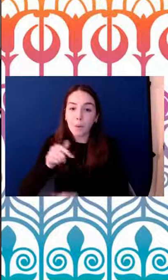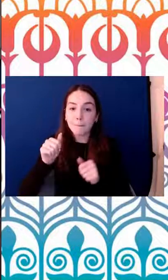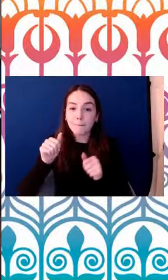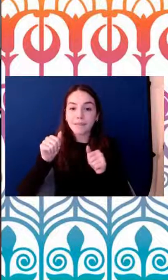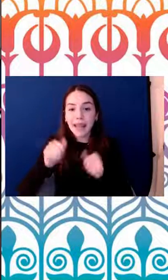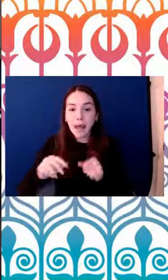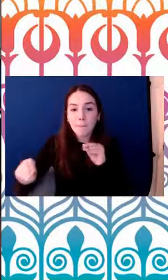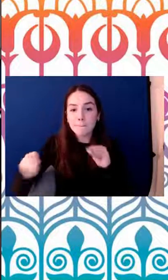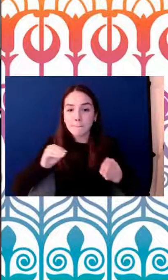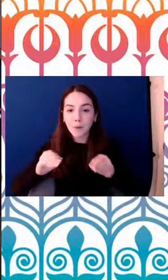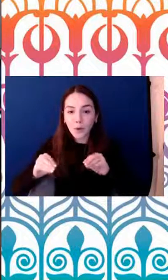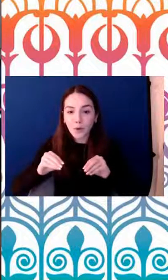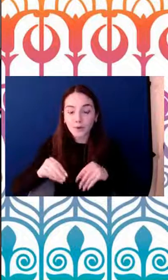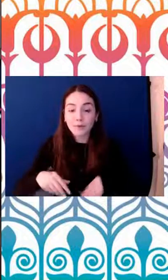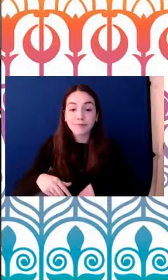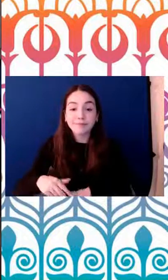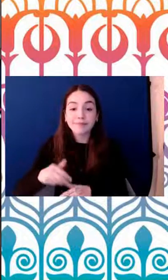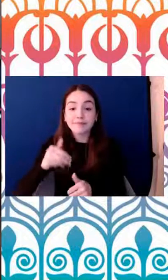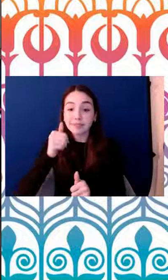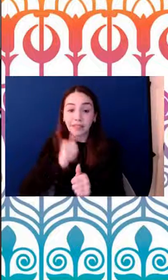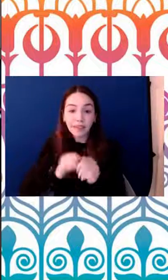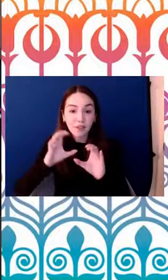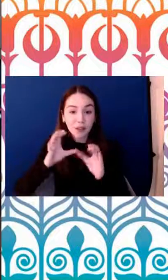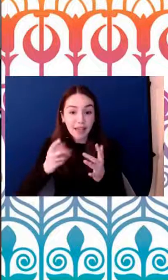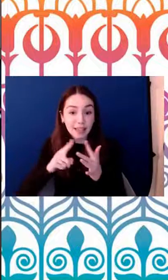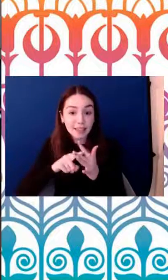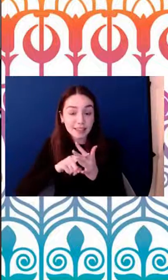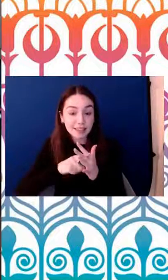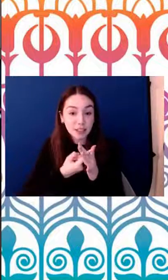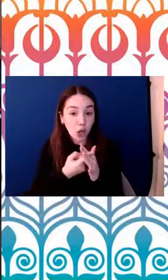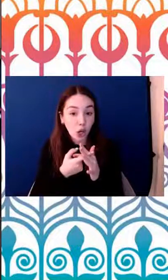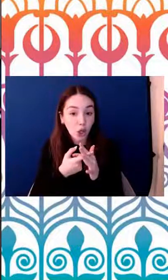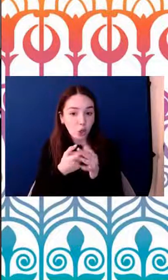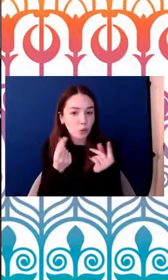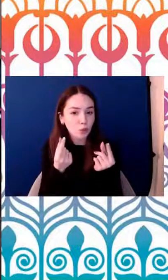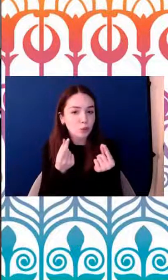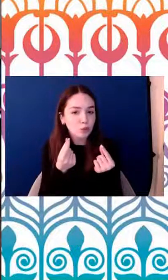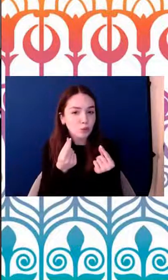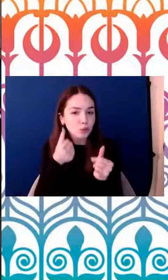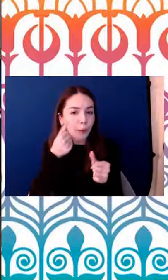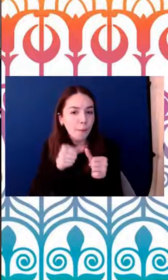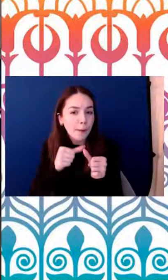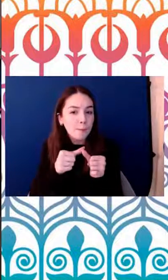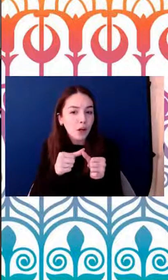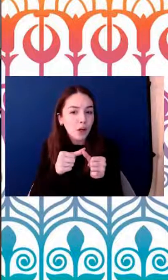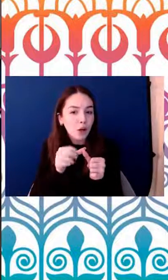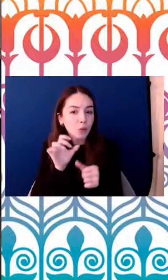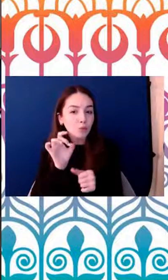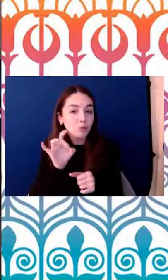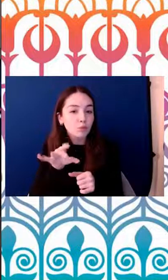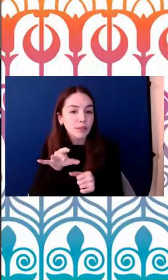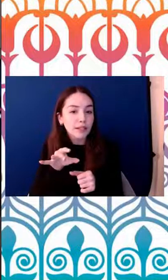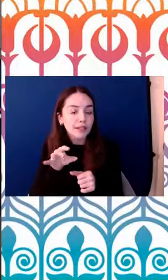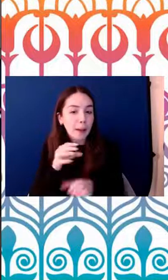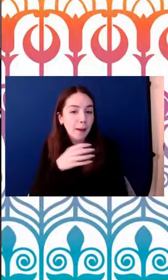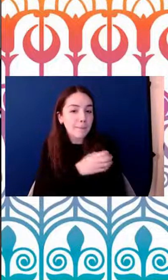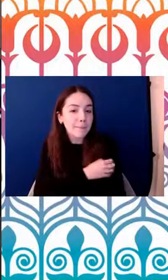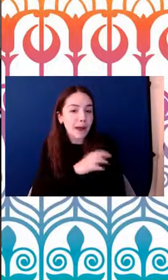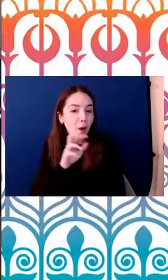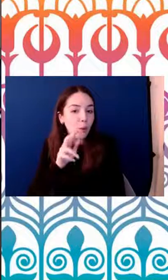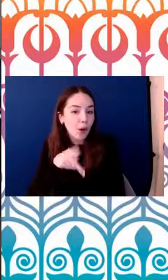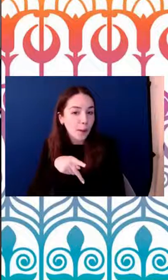every class that we do, what do we start with? You guys remember? I'll give you a hint. It's called Power Up to